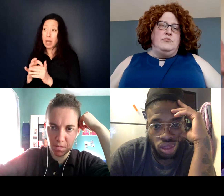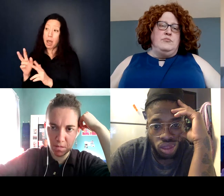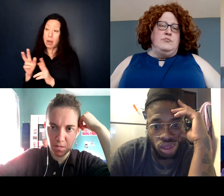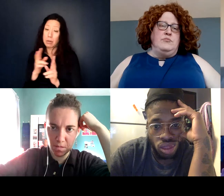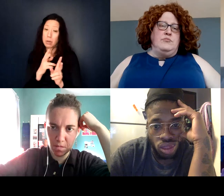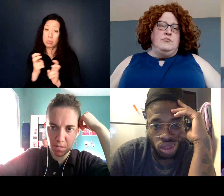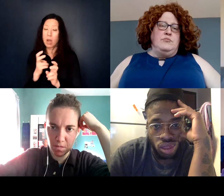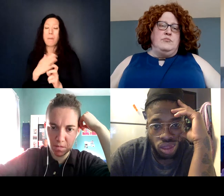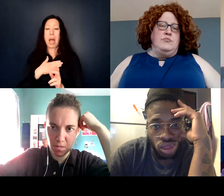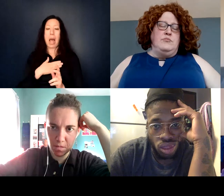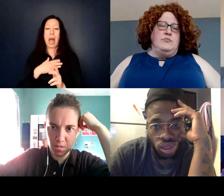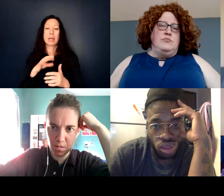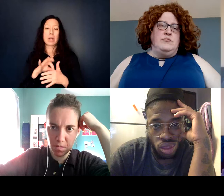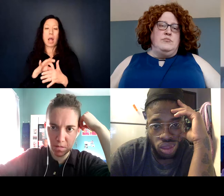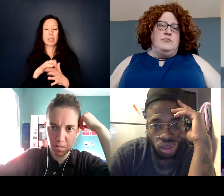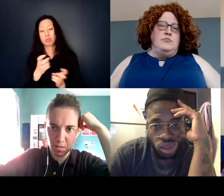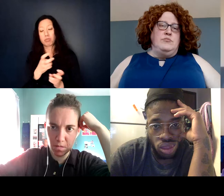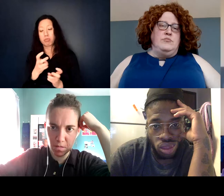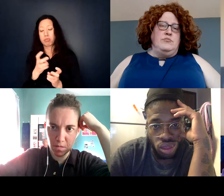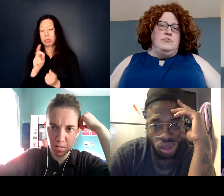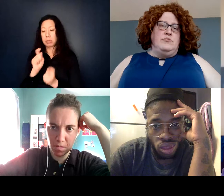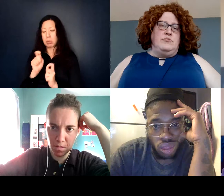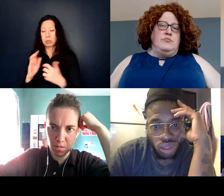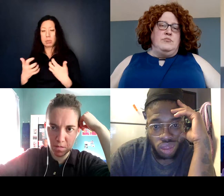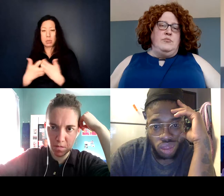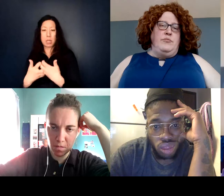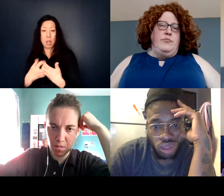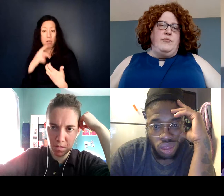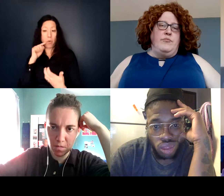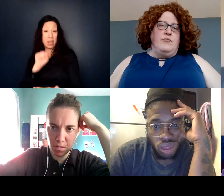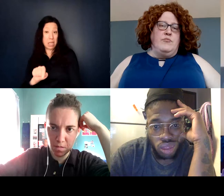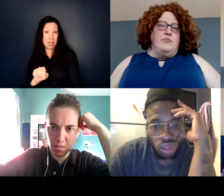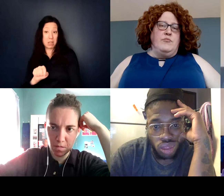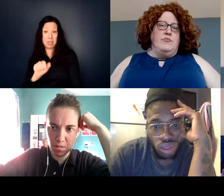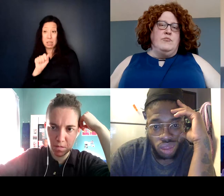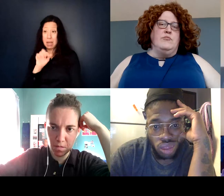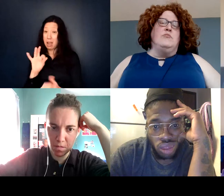that's like a little more tailored to this need if anyone's interested.